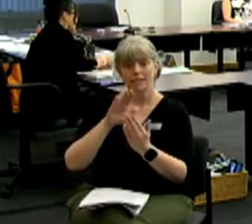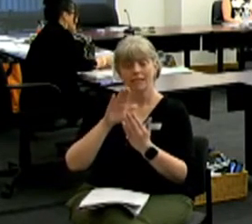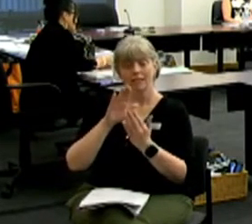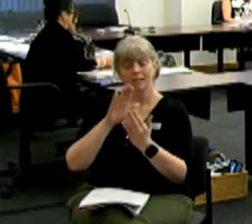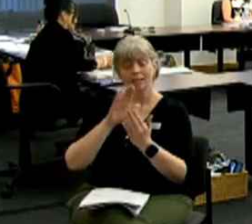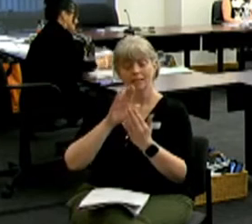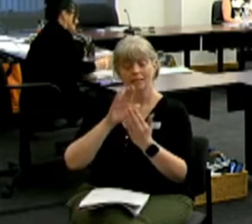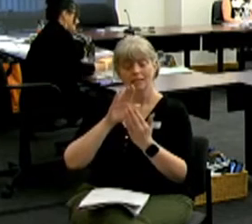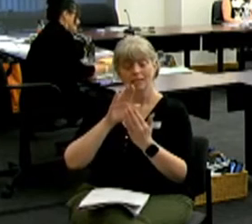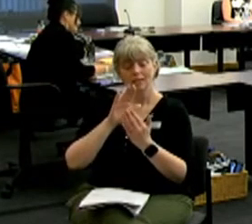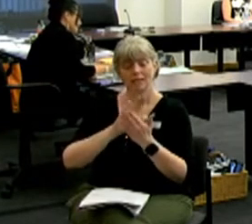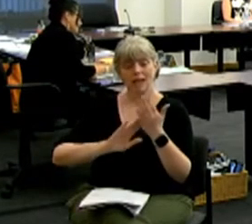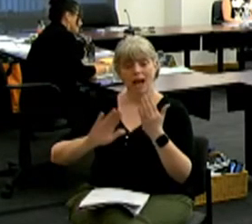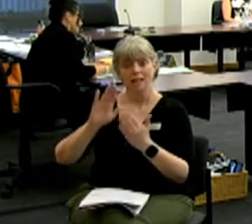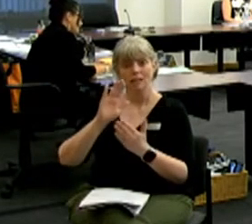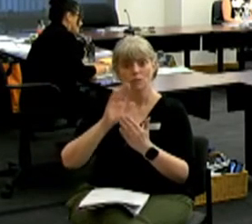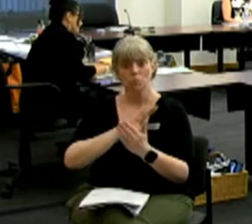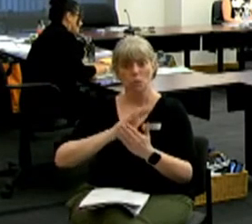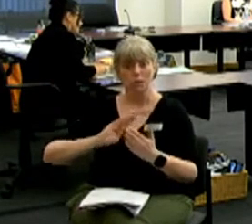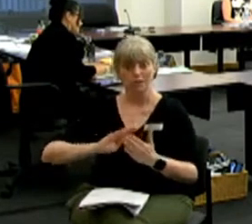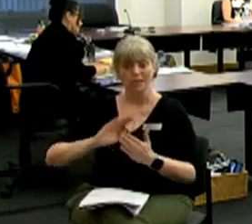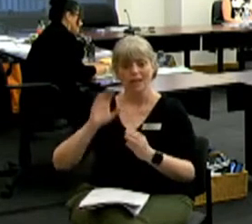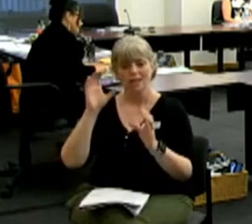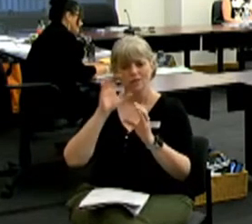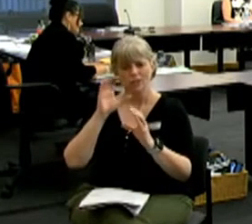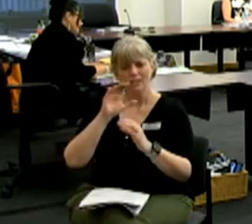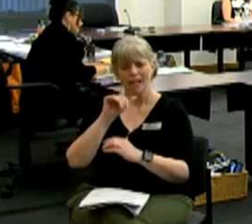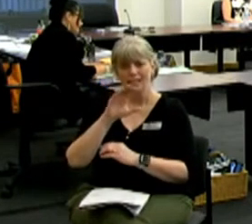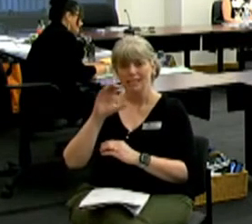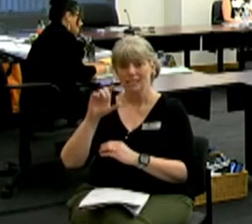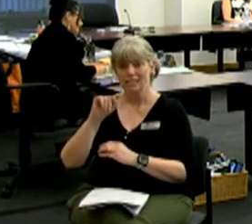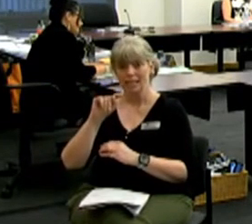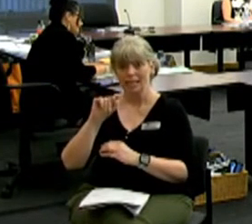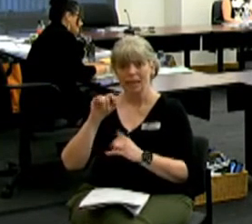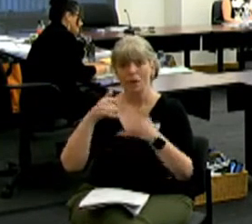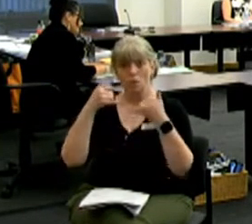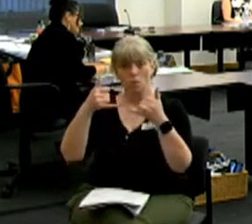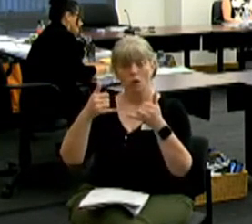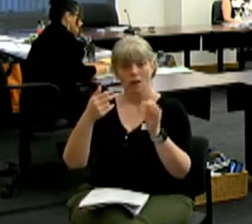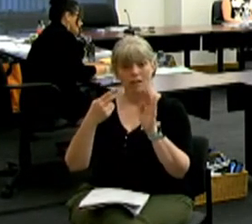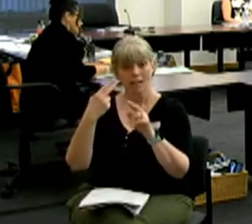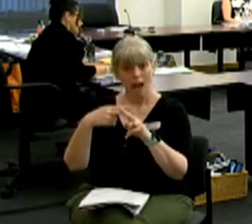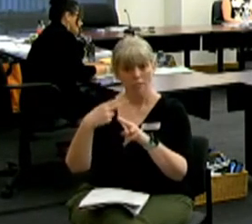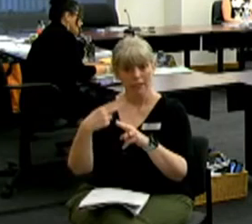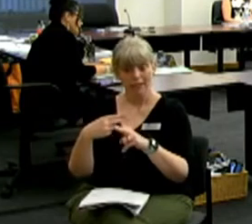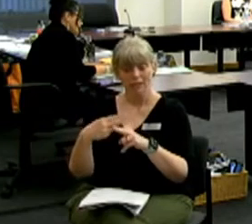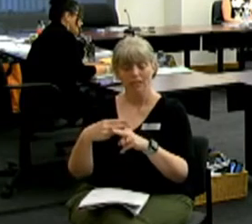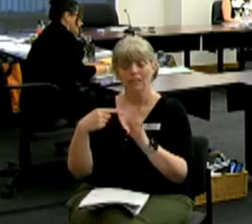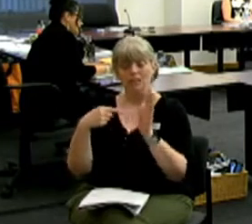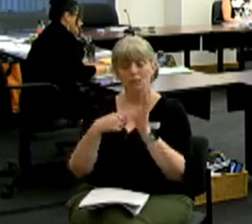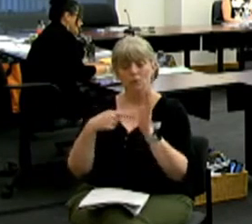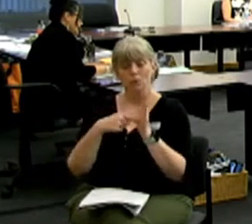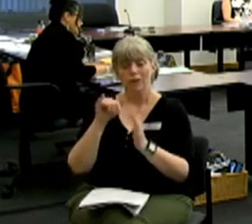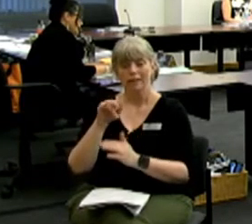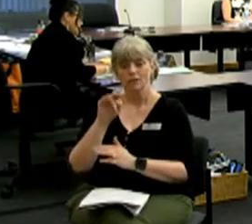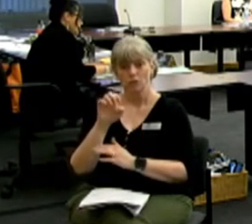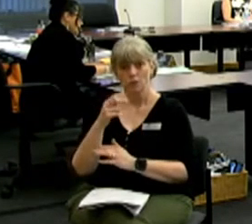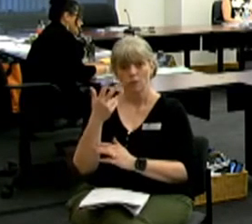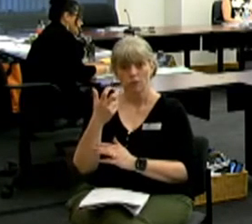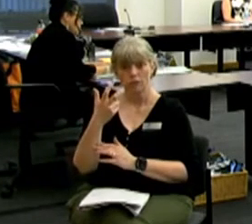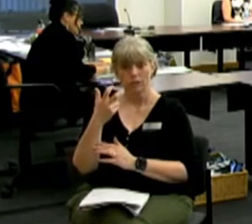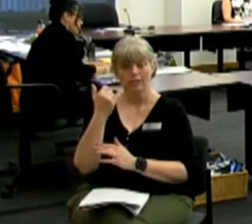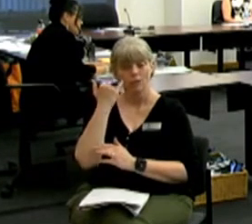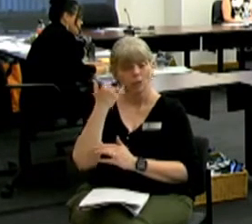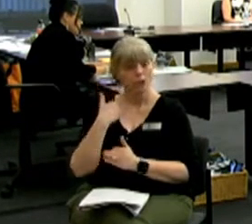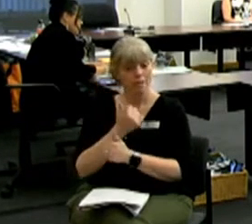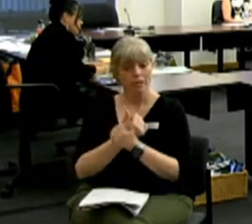time. They're also seeking ACCT award nominations. Nominations are due in by June 13. So